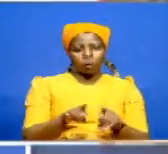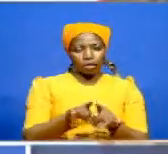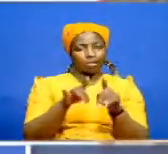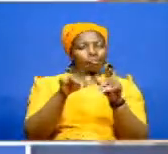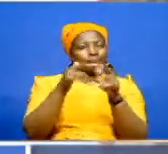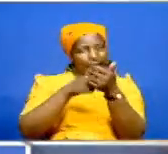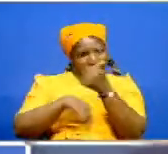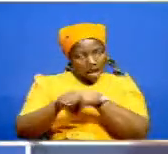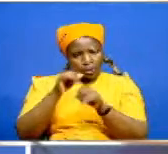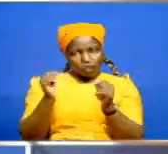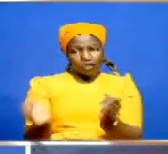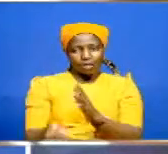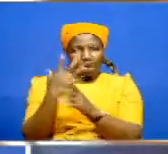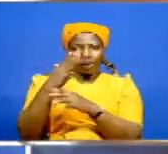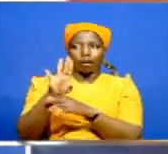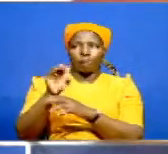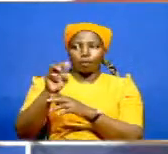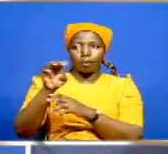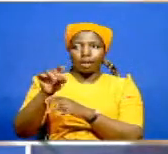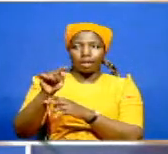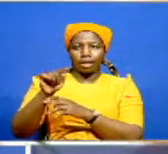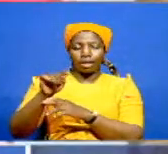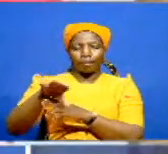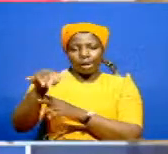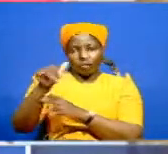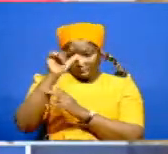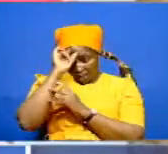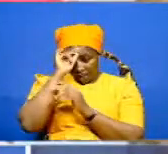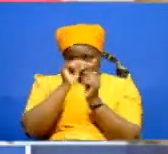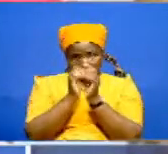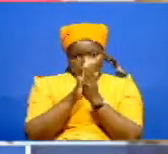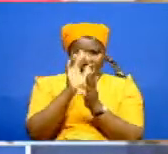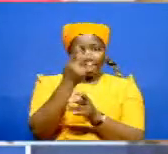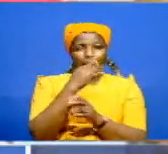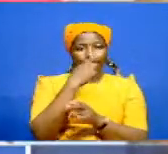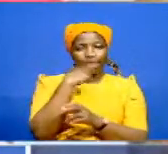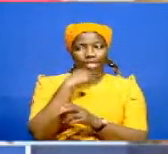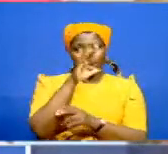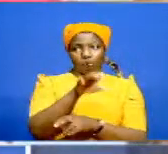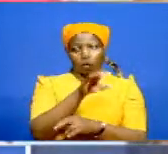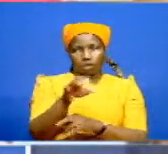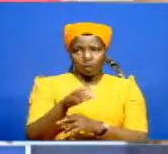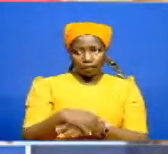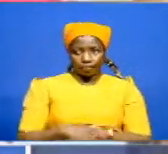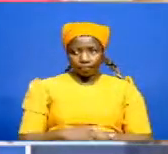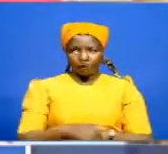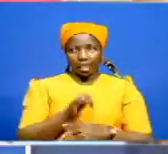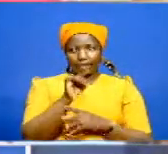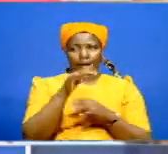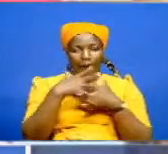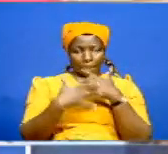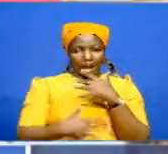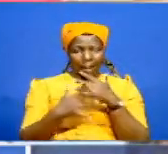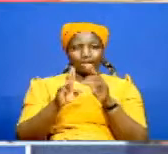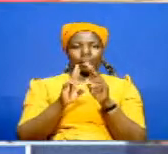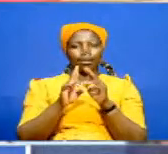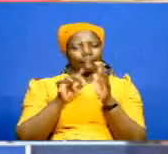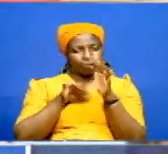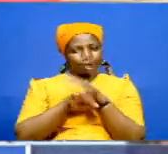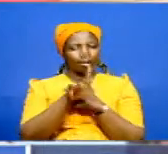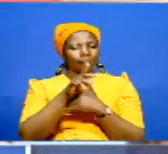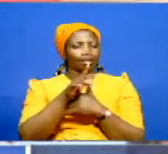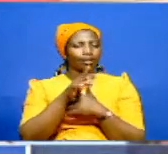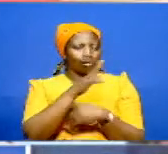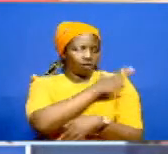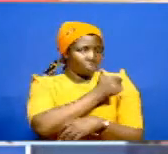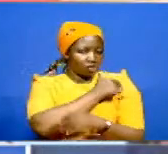was launched in Bomet by the county government and the Kenya Red Cross. Different units in the hospital need blood,